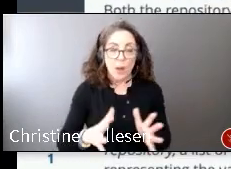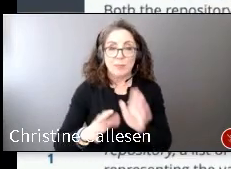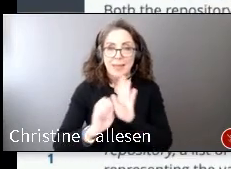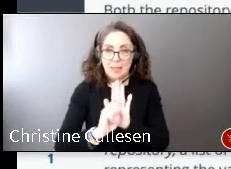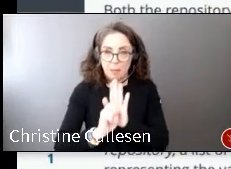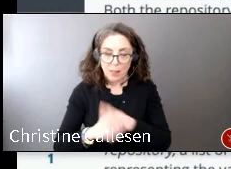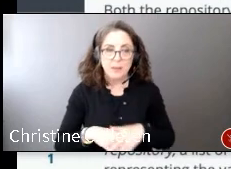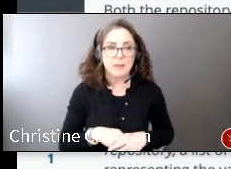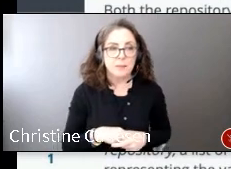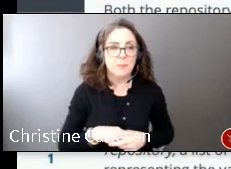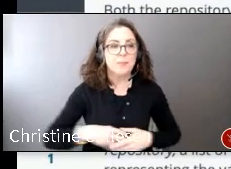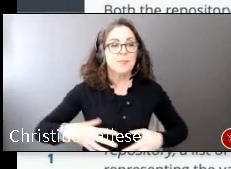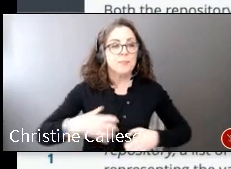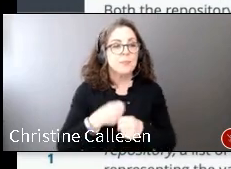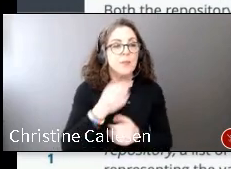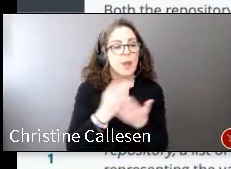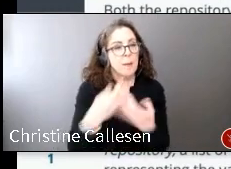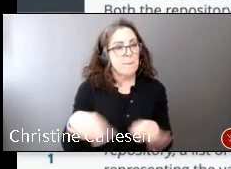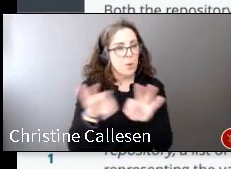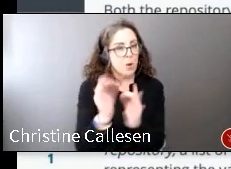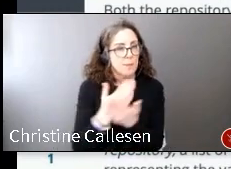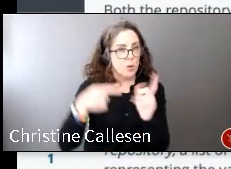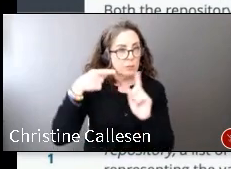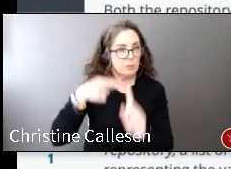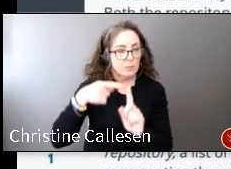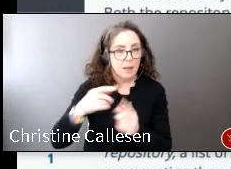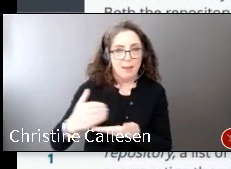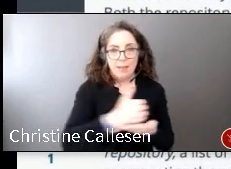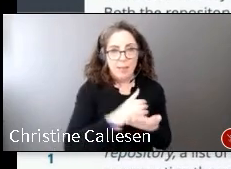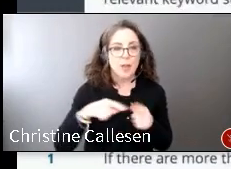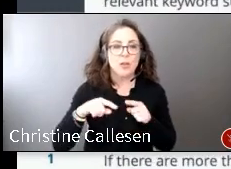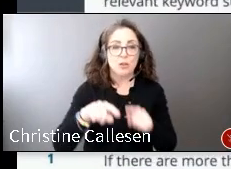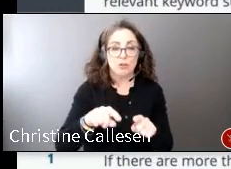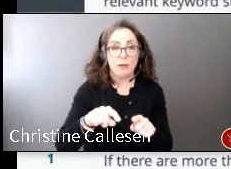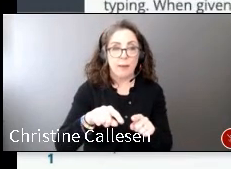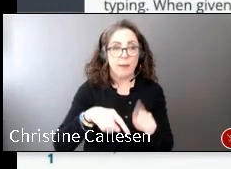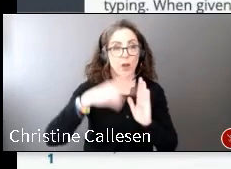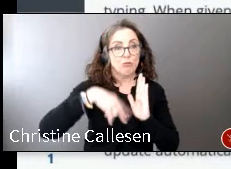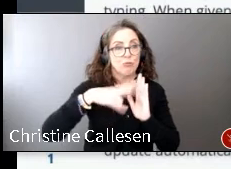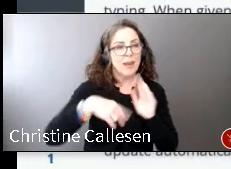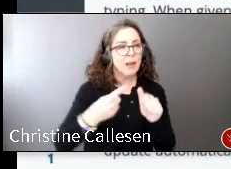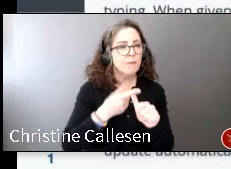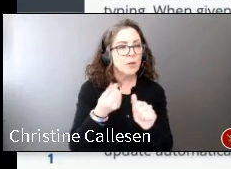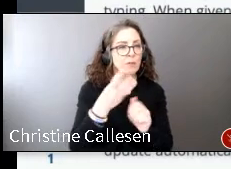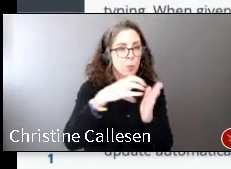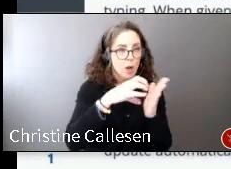some of the important points that I collect during reading the first few paragraphs